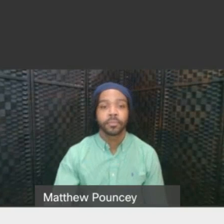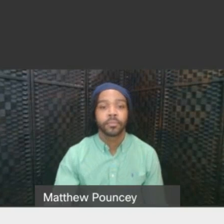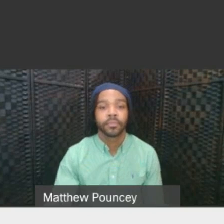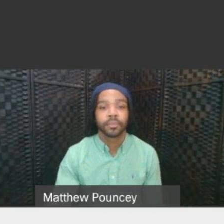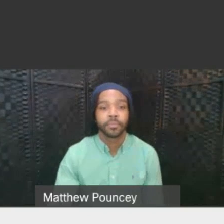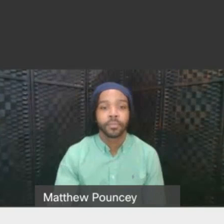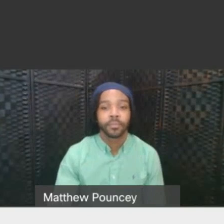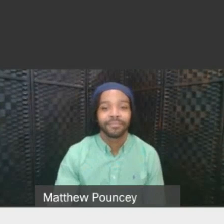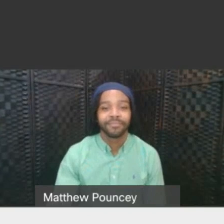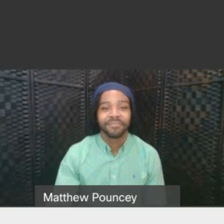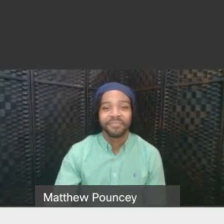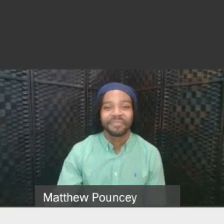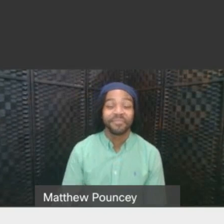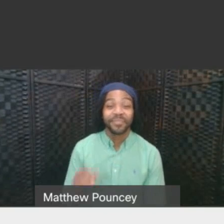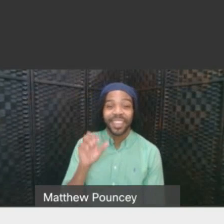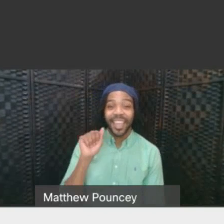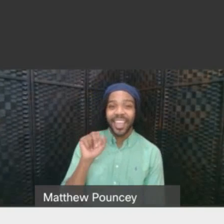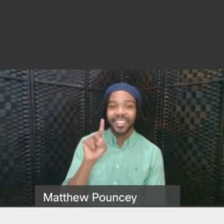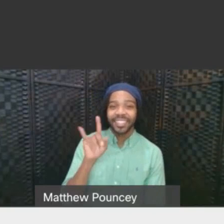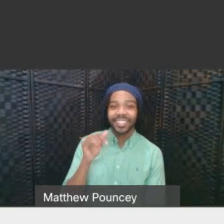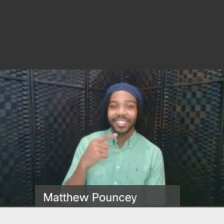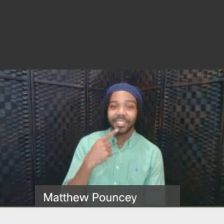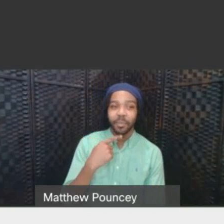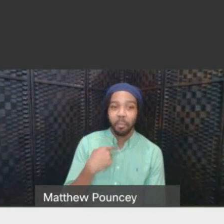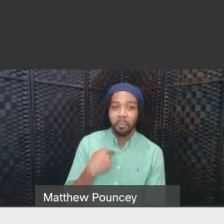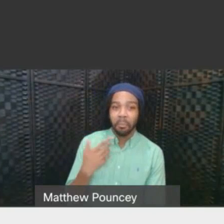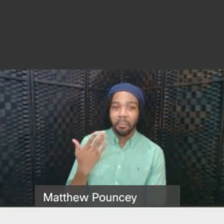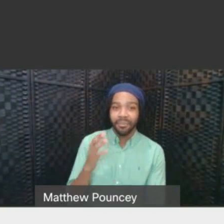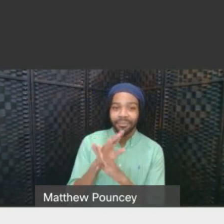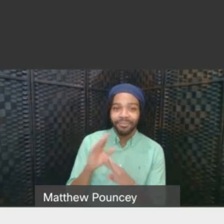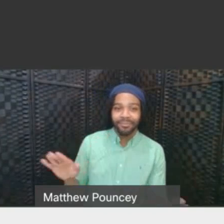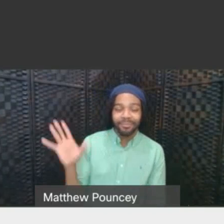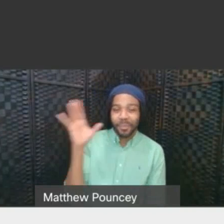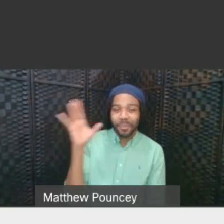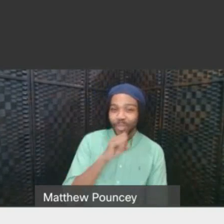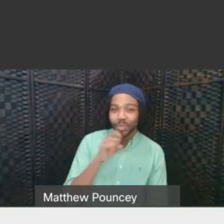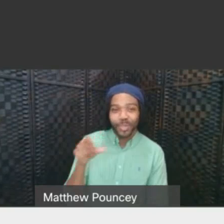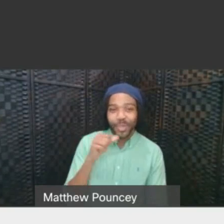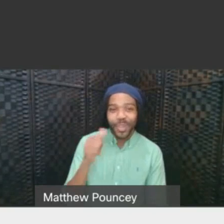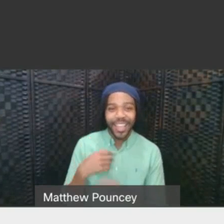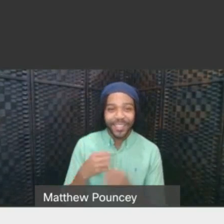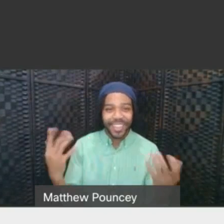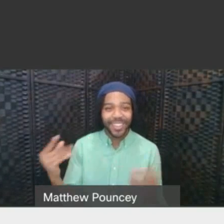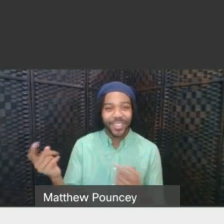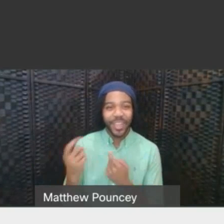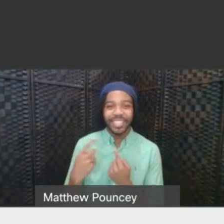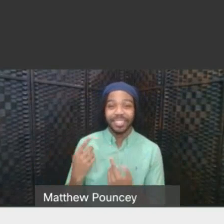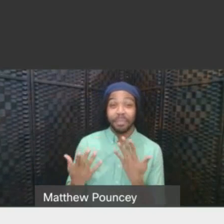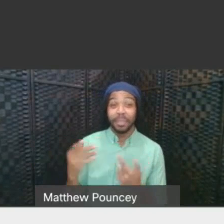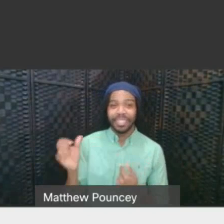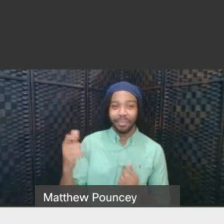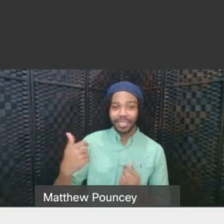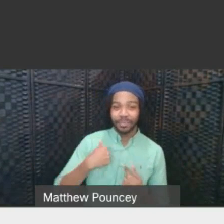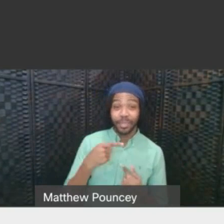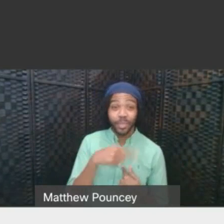Well, it doesn't seem that there's a lot of questions today. It may be that, like me, people still have a lot to